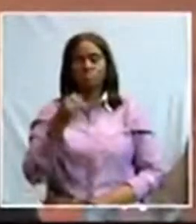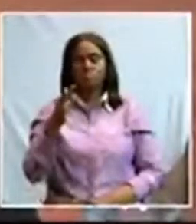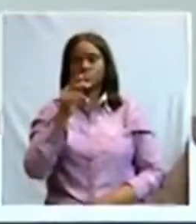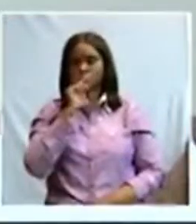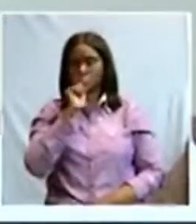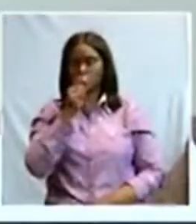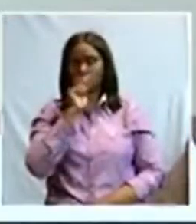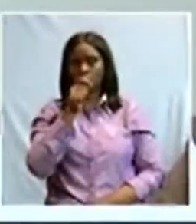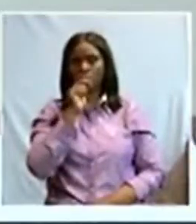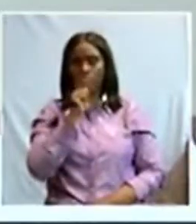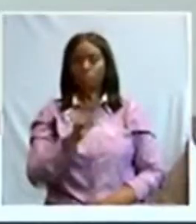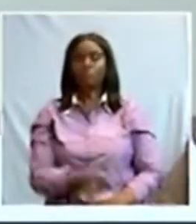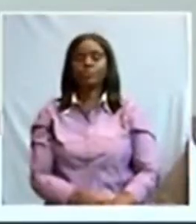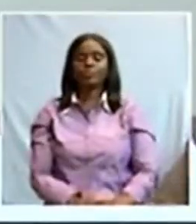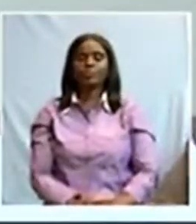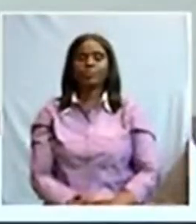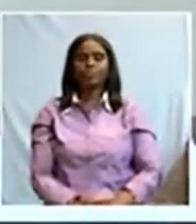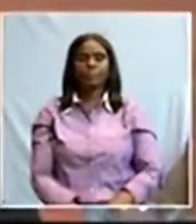off your mic.